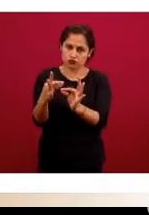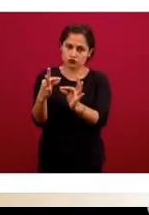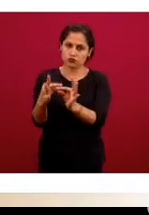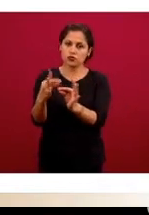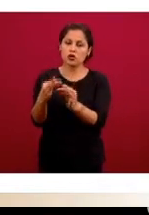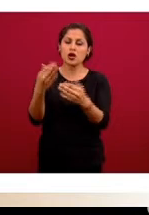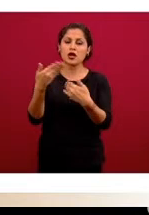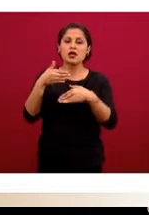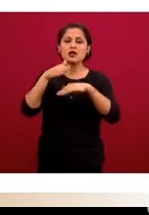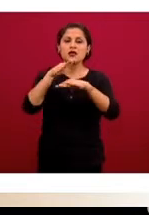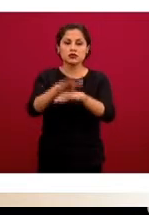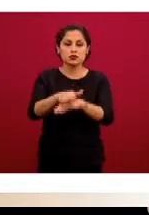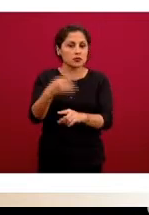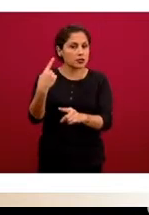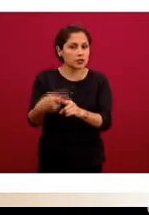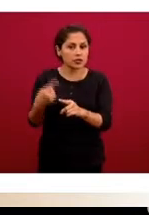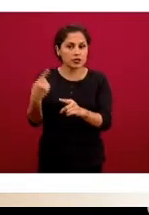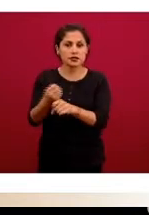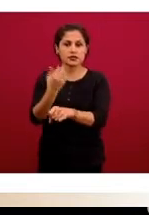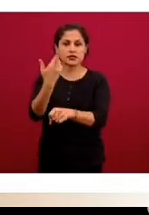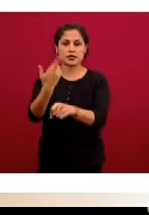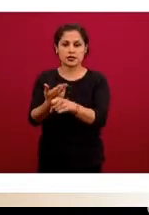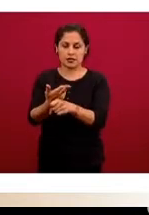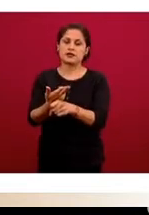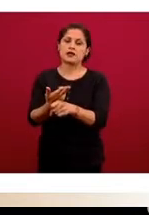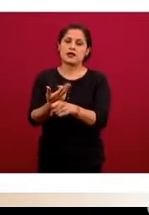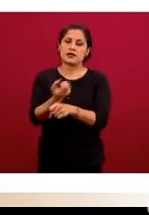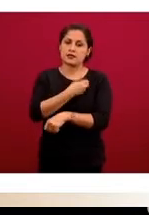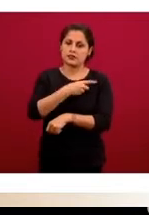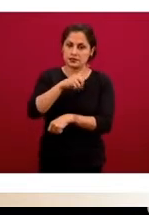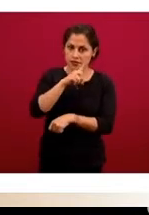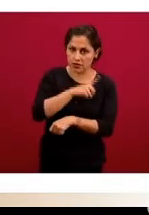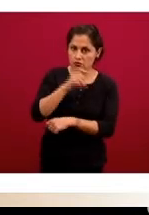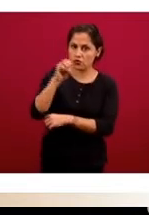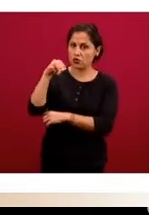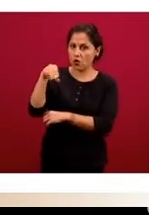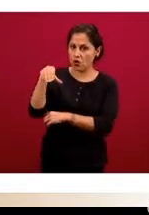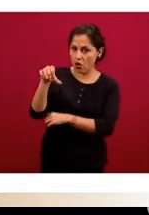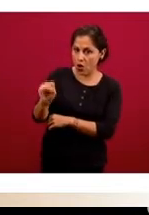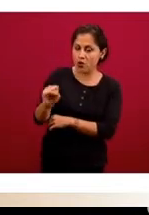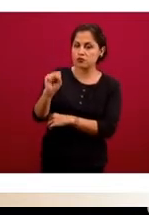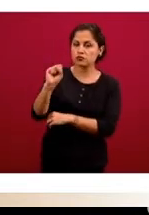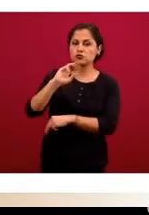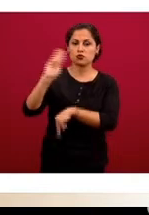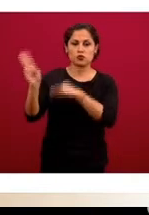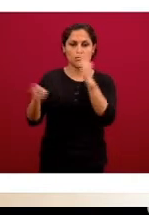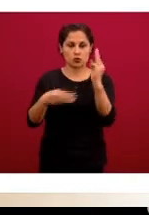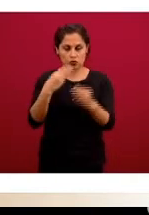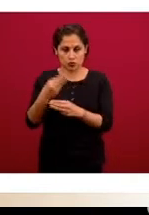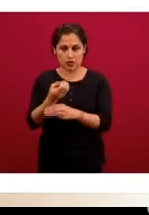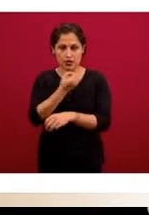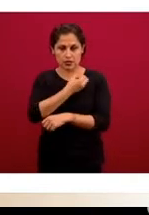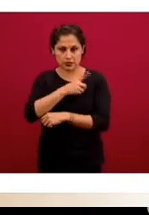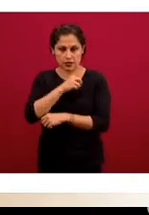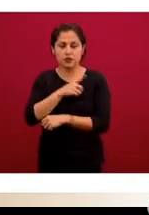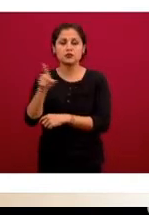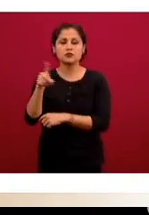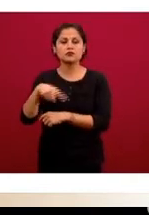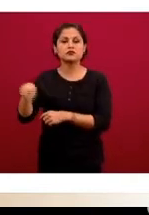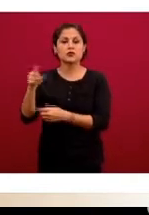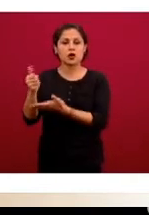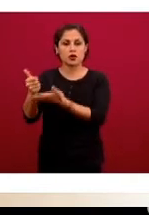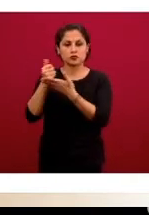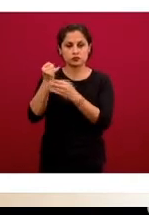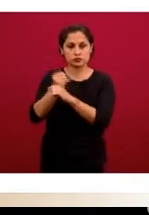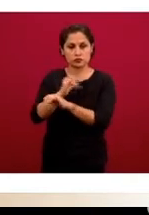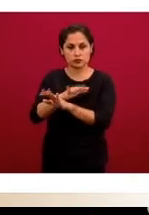the best information for you and your family so that you can take care of yourself during COVID. So, for example,